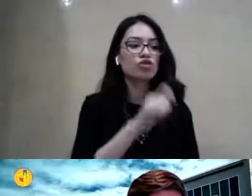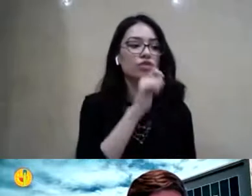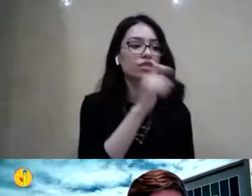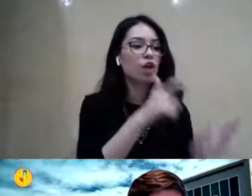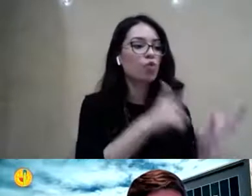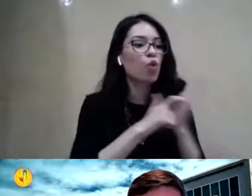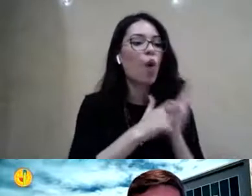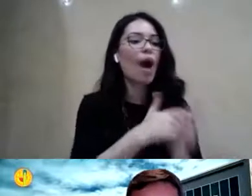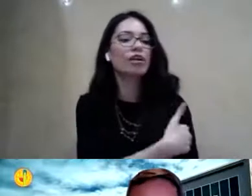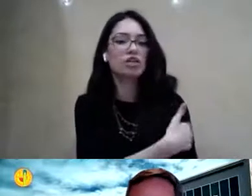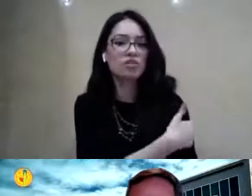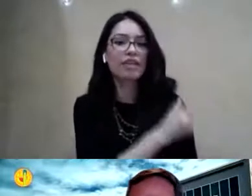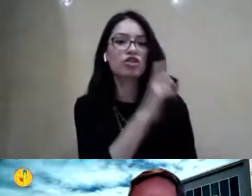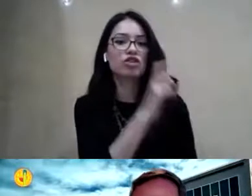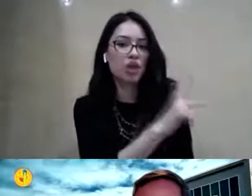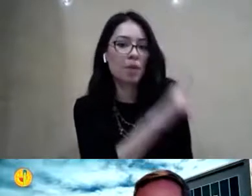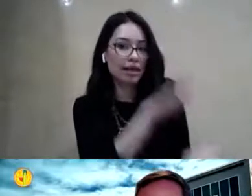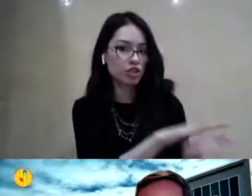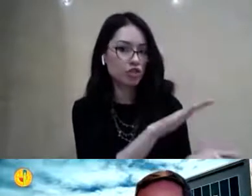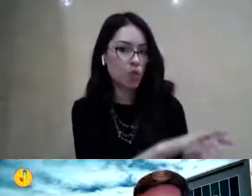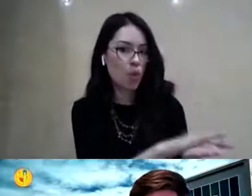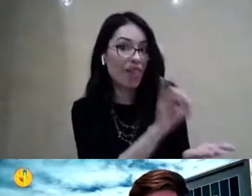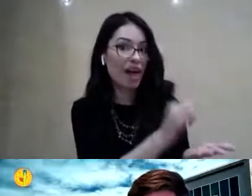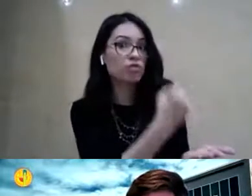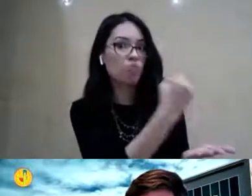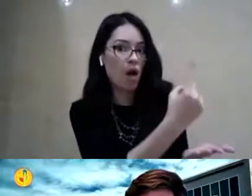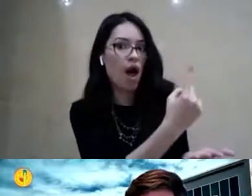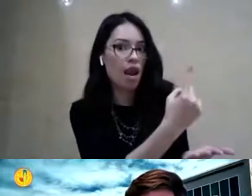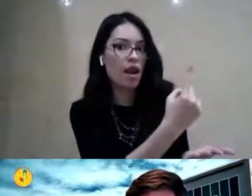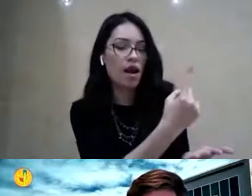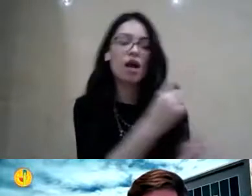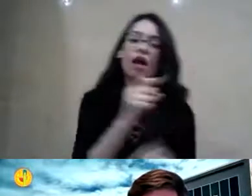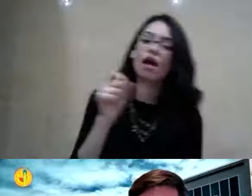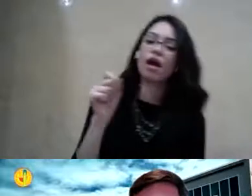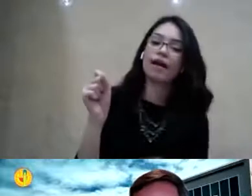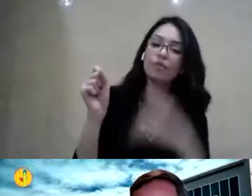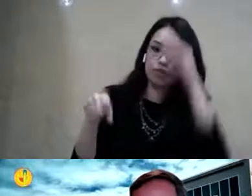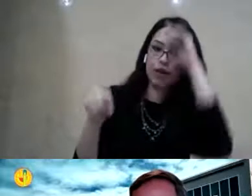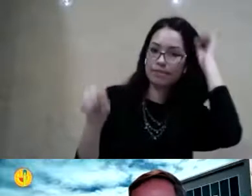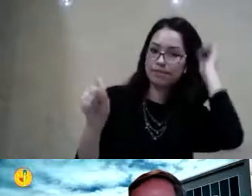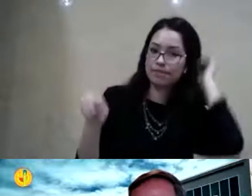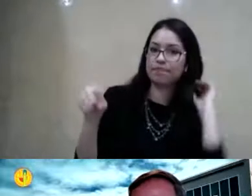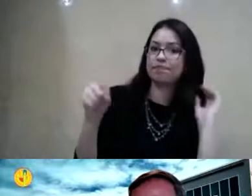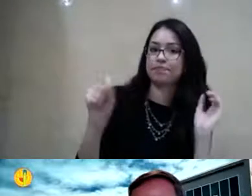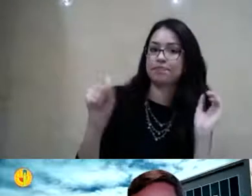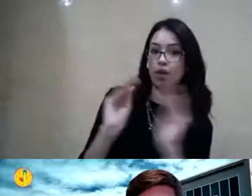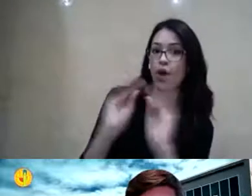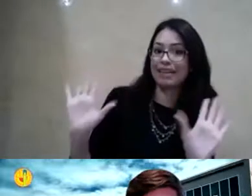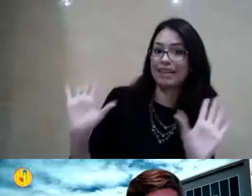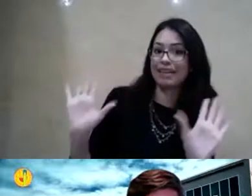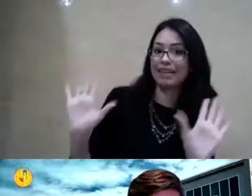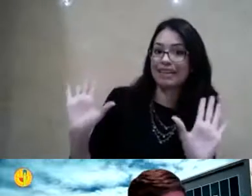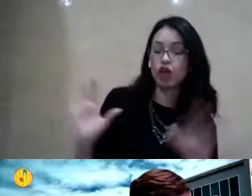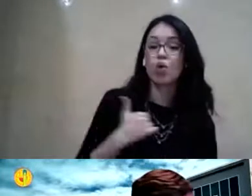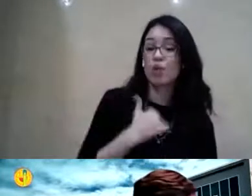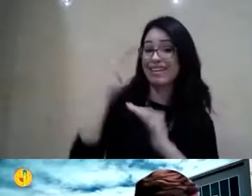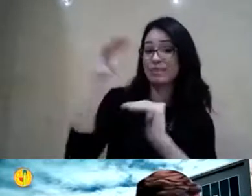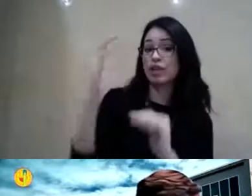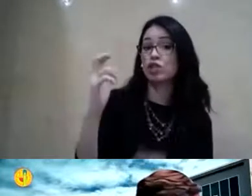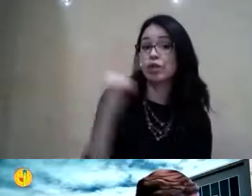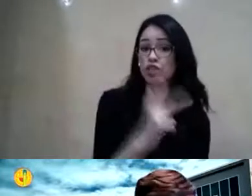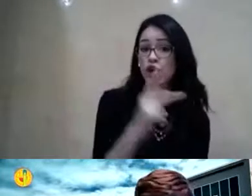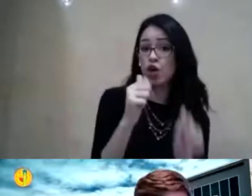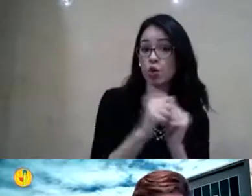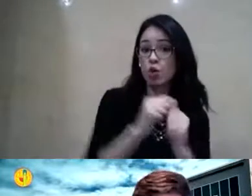for schools reopening. Is that correct? It is. Be clear. We expect to return with COVID